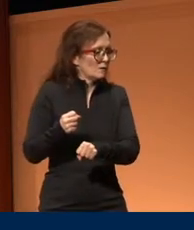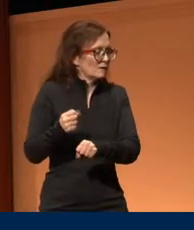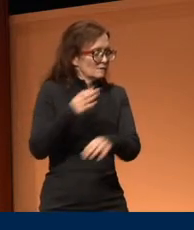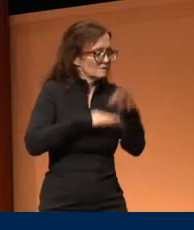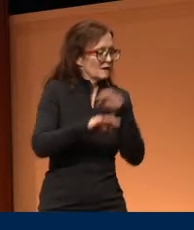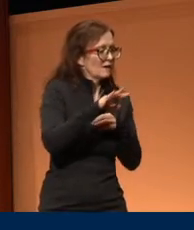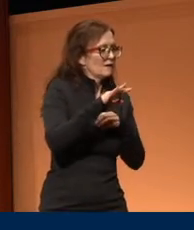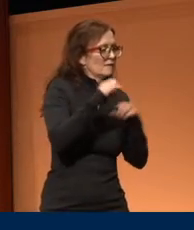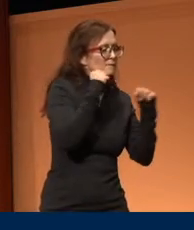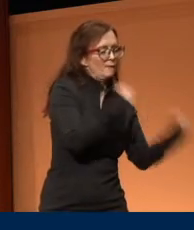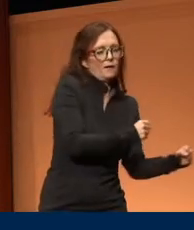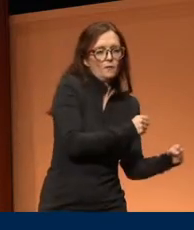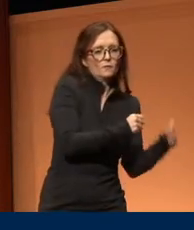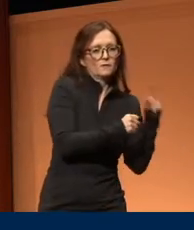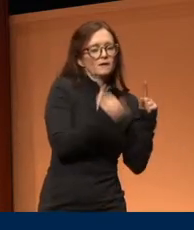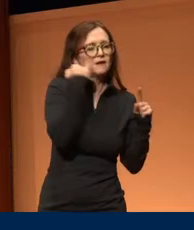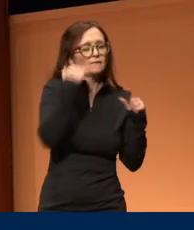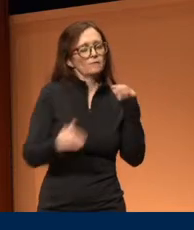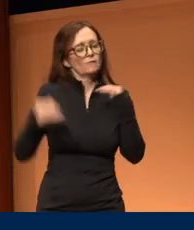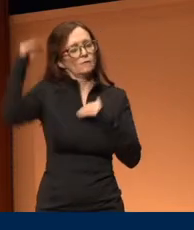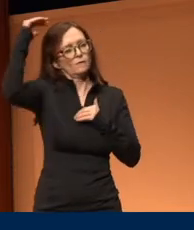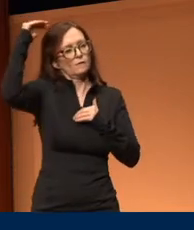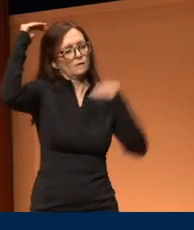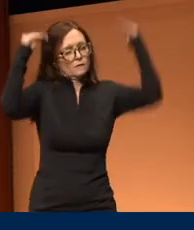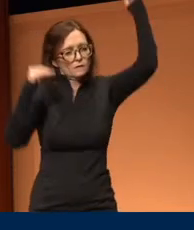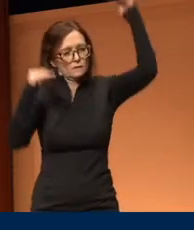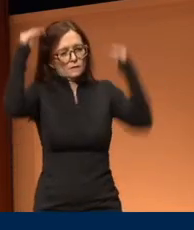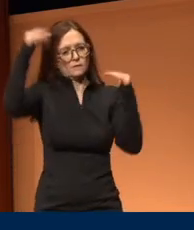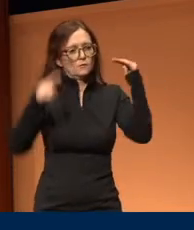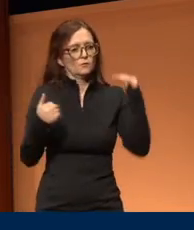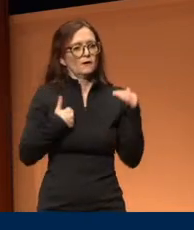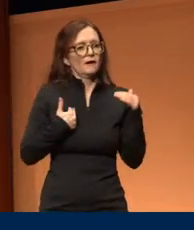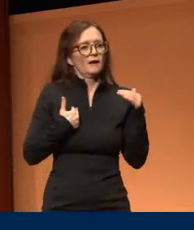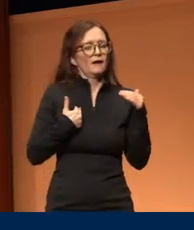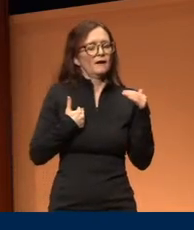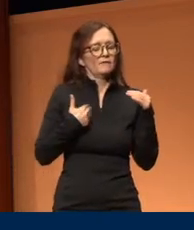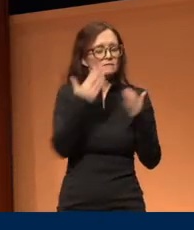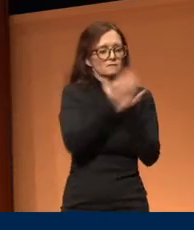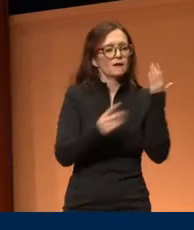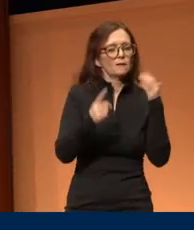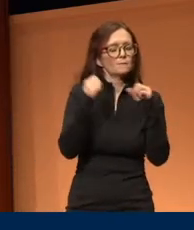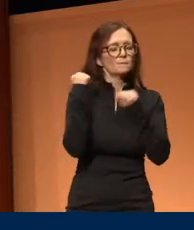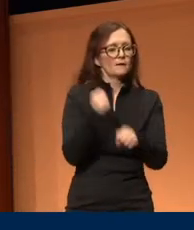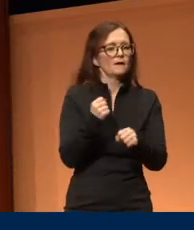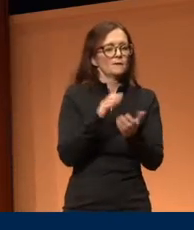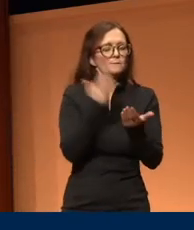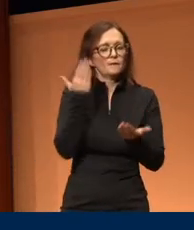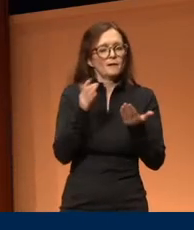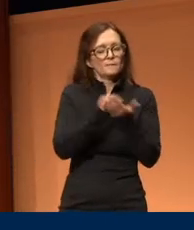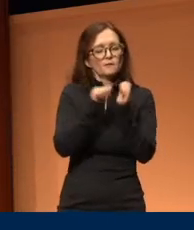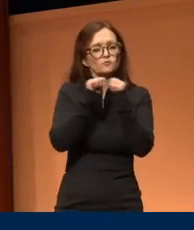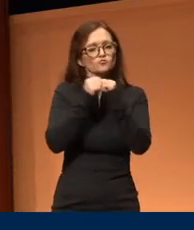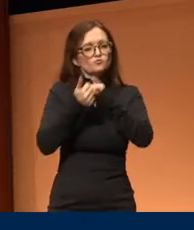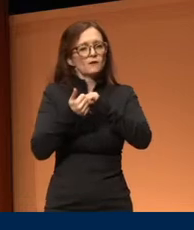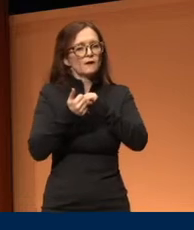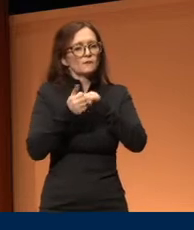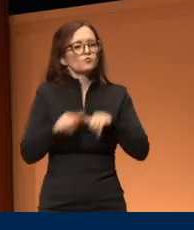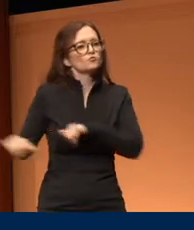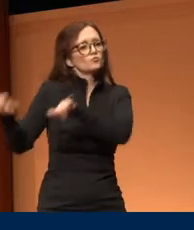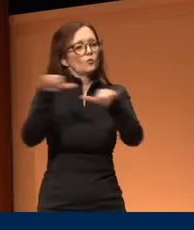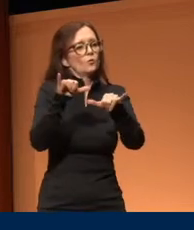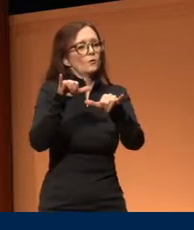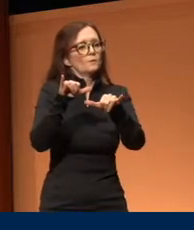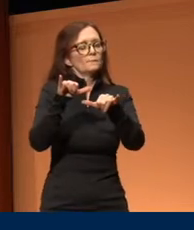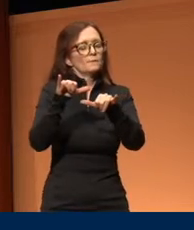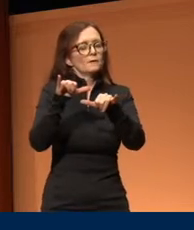power. Mm-hmm. So if you're elevated to a citizens' assembly, you have a degree of power, and that maybe changes what kind of norms are adaptive in that